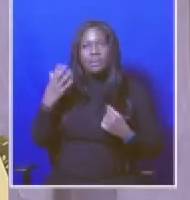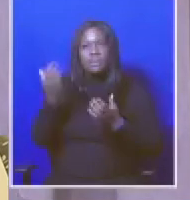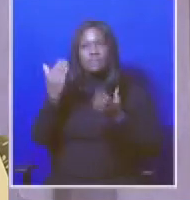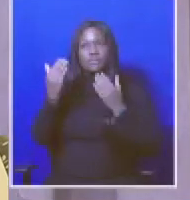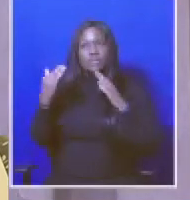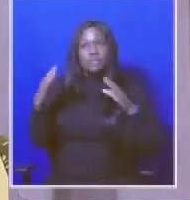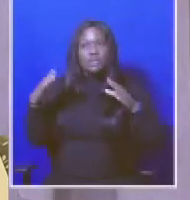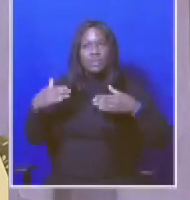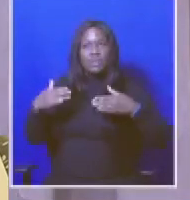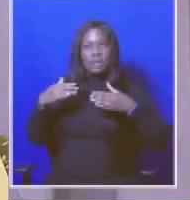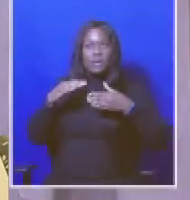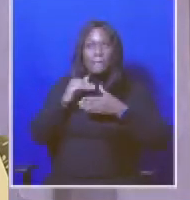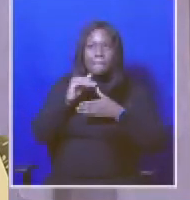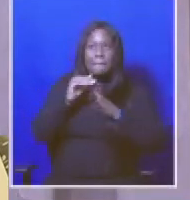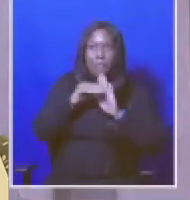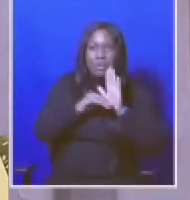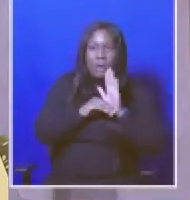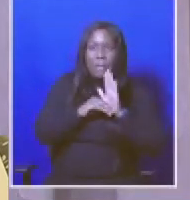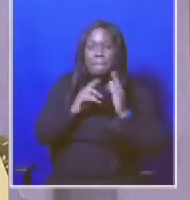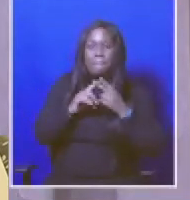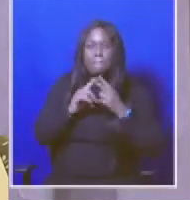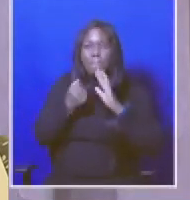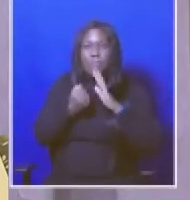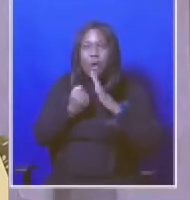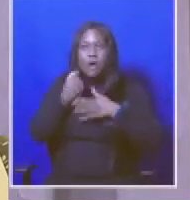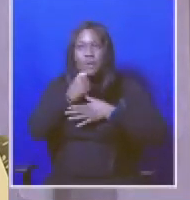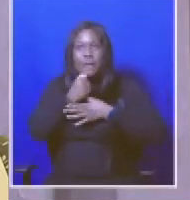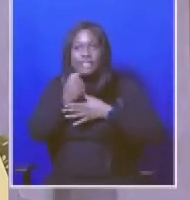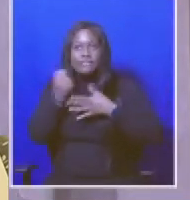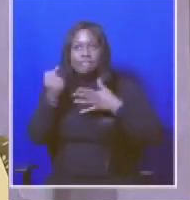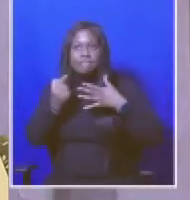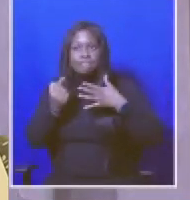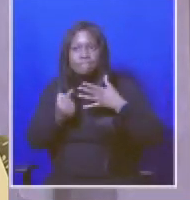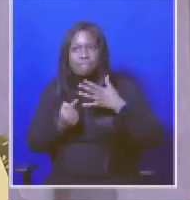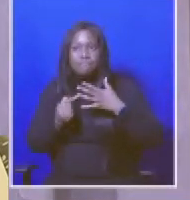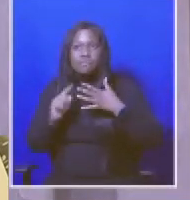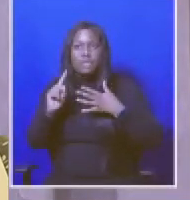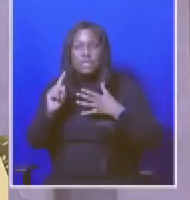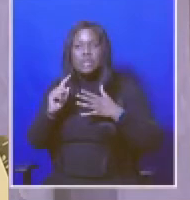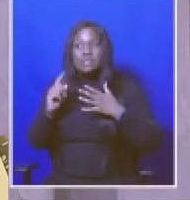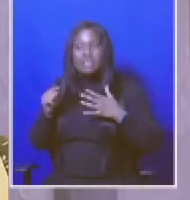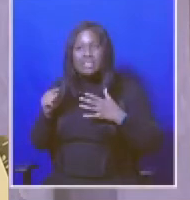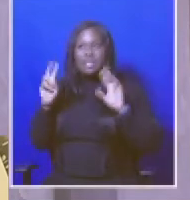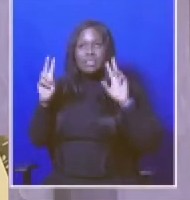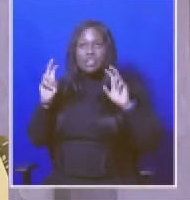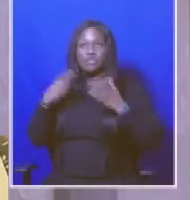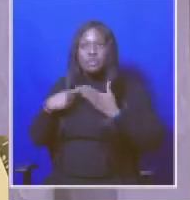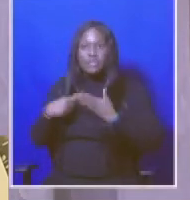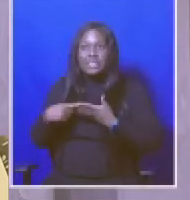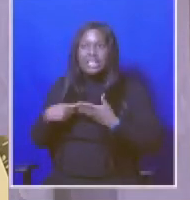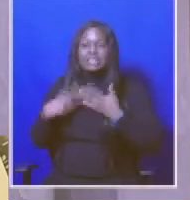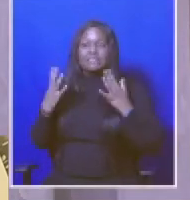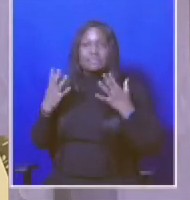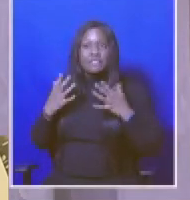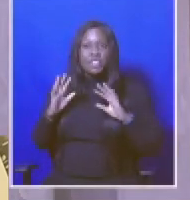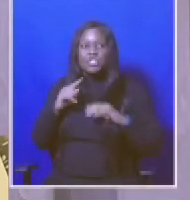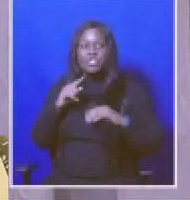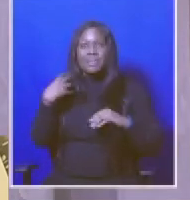are prioritizing. This is the matter that we have discussed with the Minister of Agriculture and Land